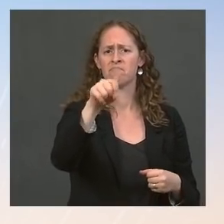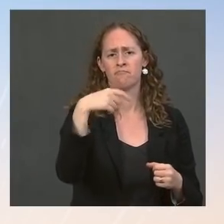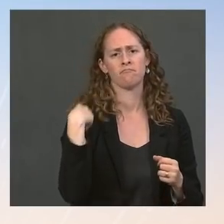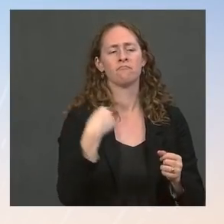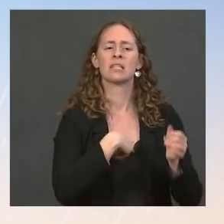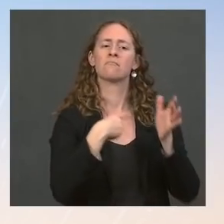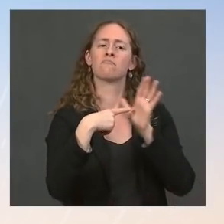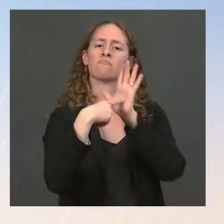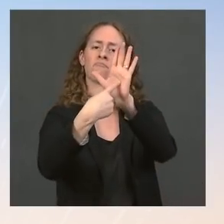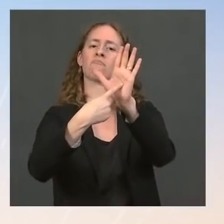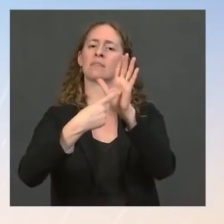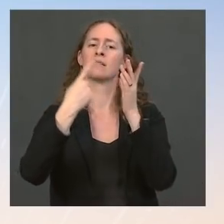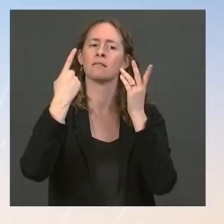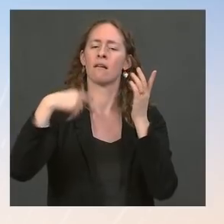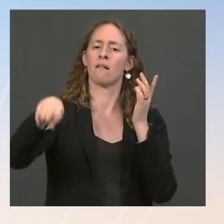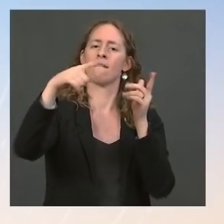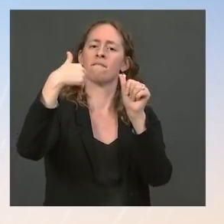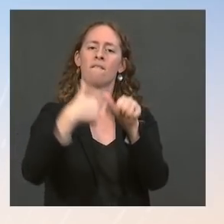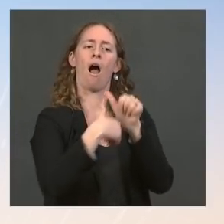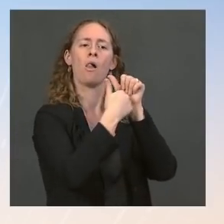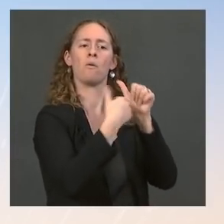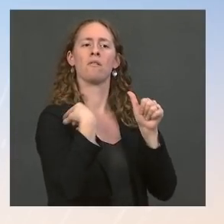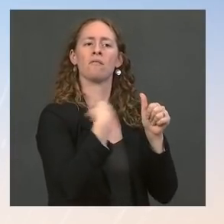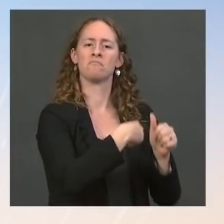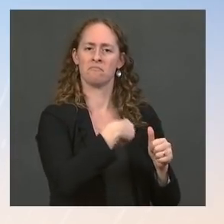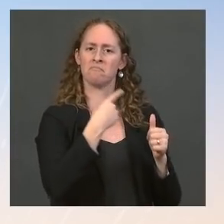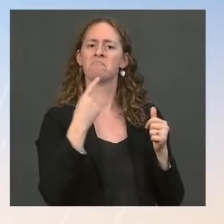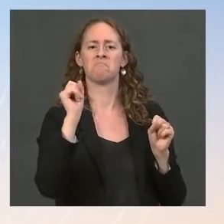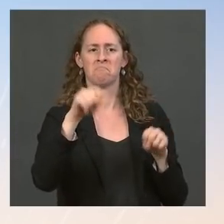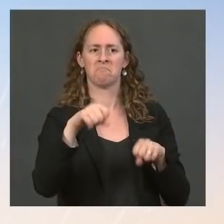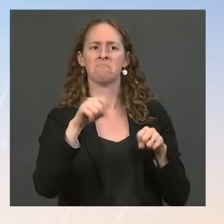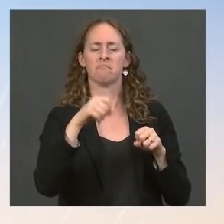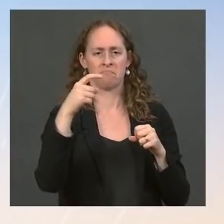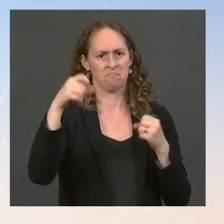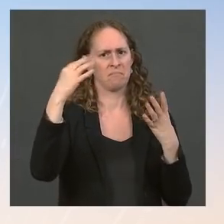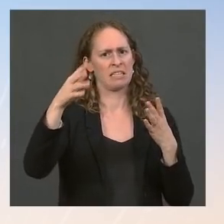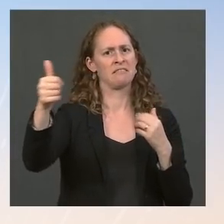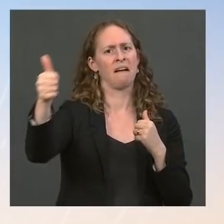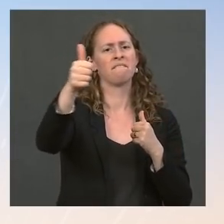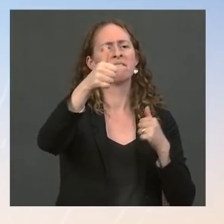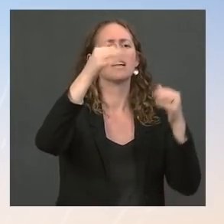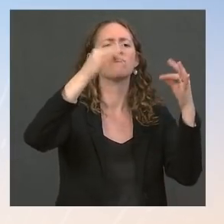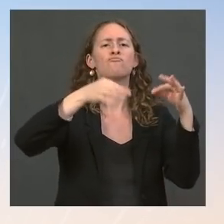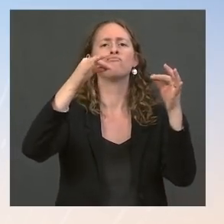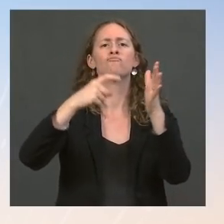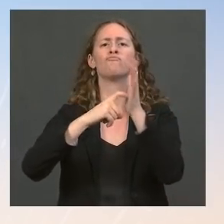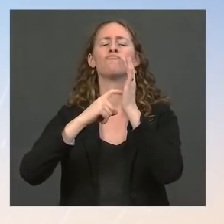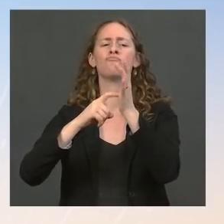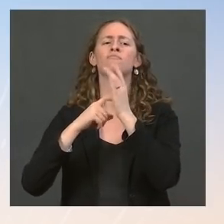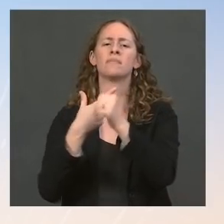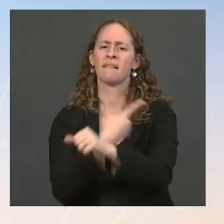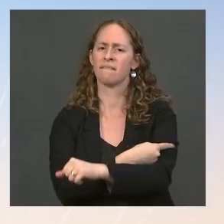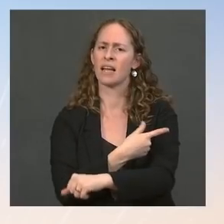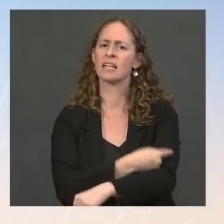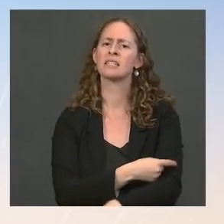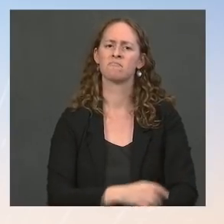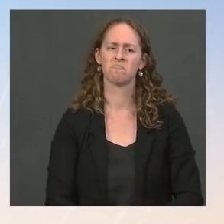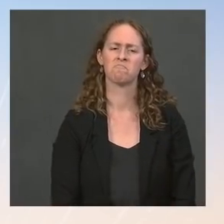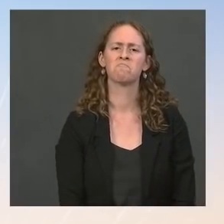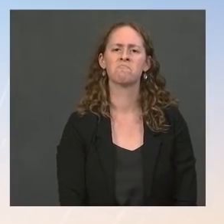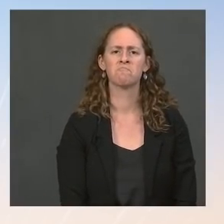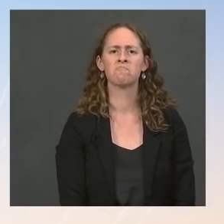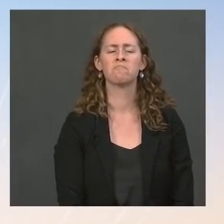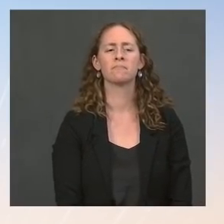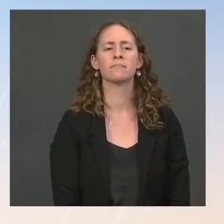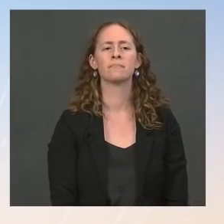companies have been much bigger, larger companies where they have effectively implemented these mandates and requirements. And for